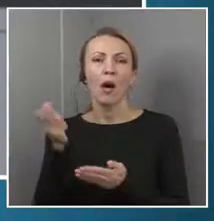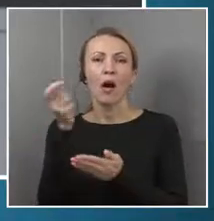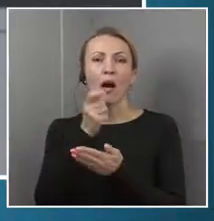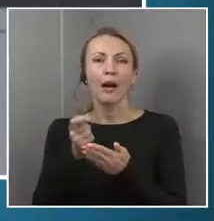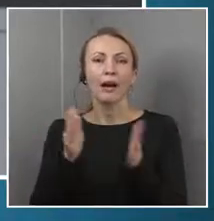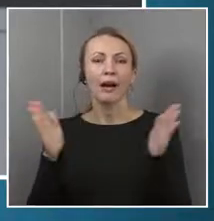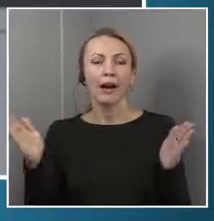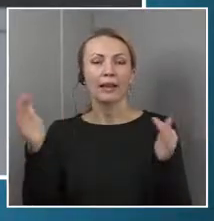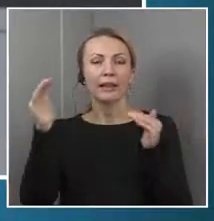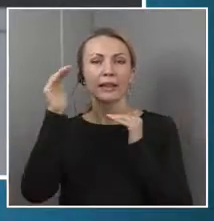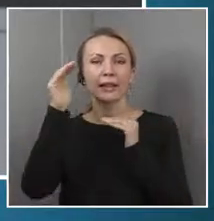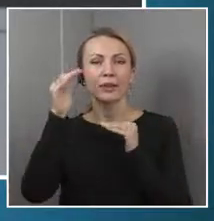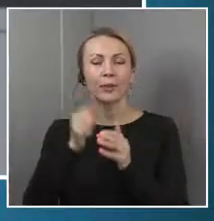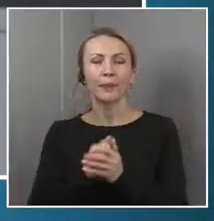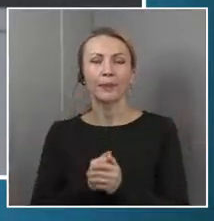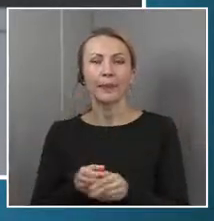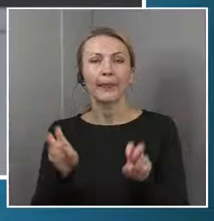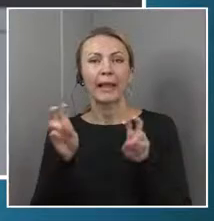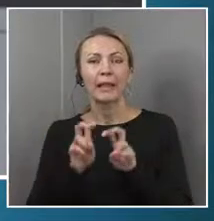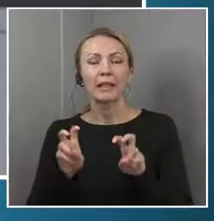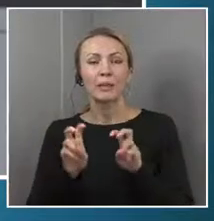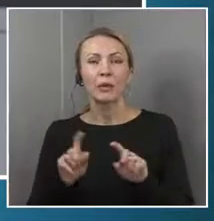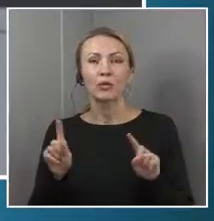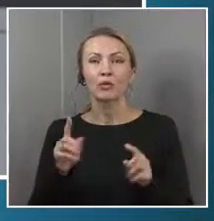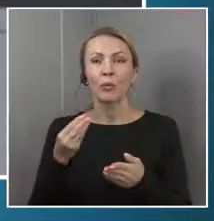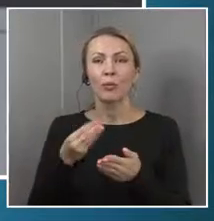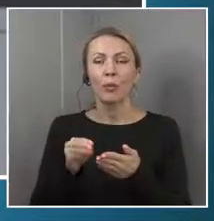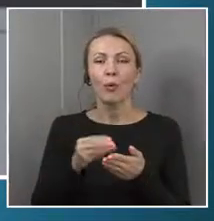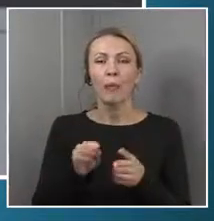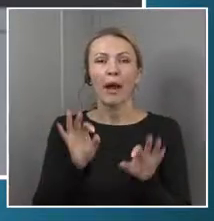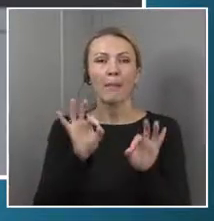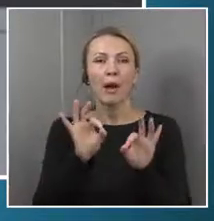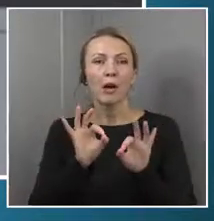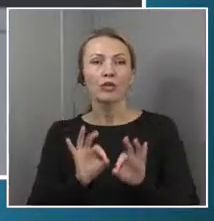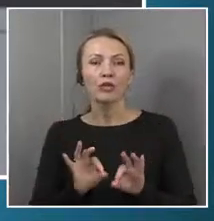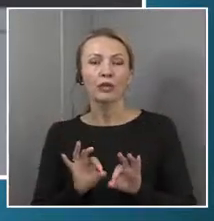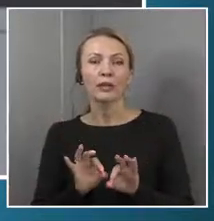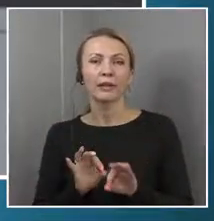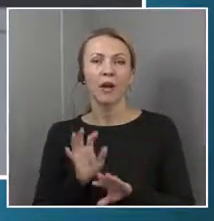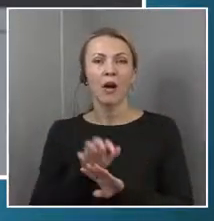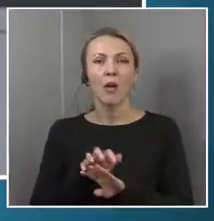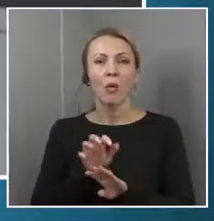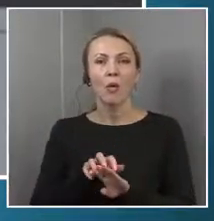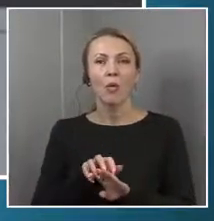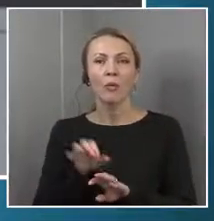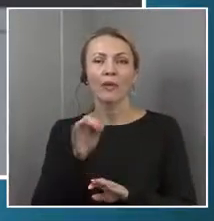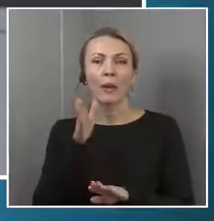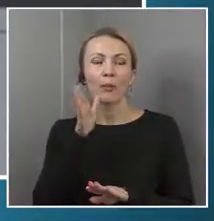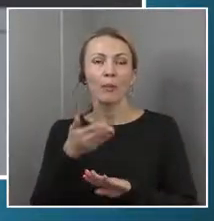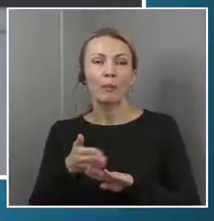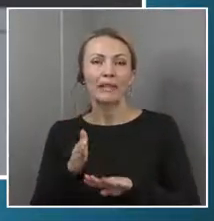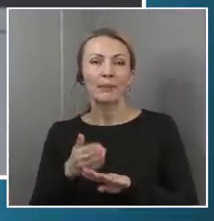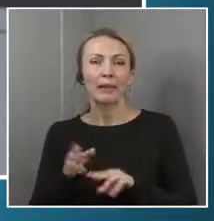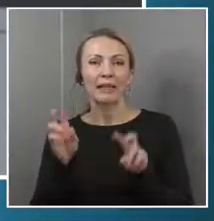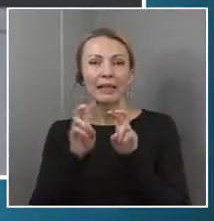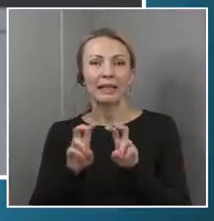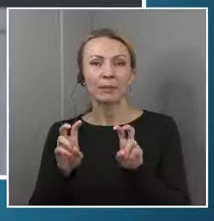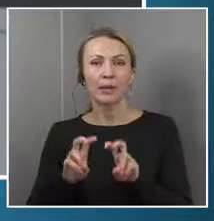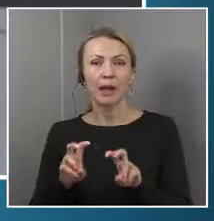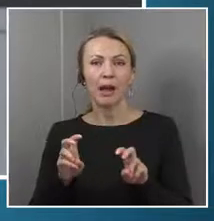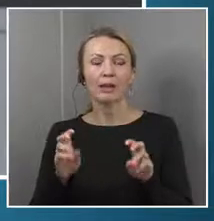So we are going through certain stages. We now know which sneakers to wear, which watches to wear,